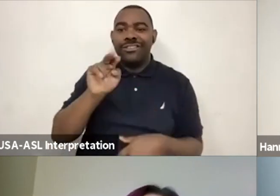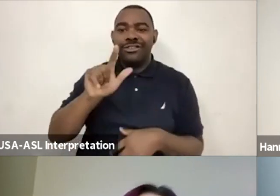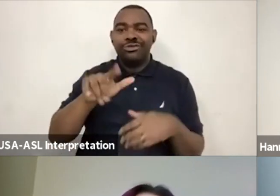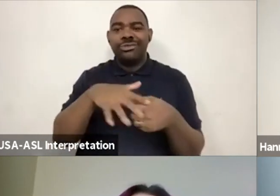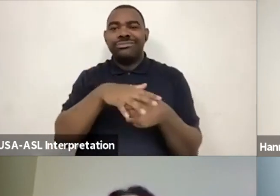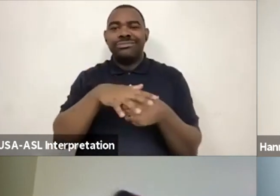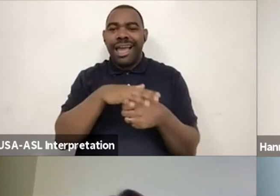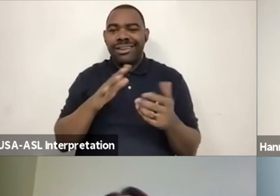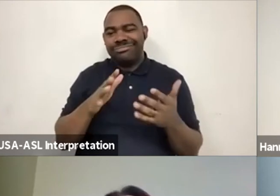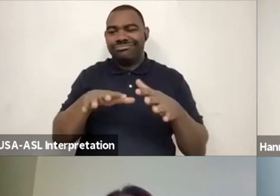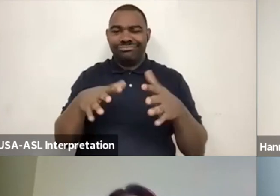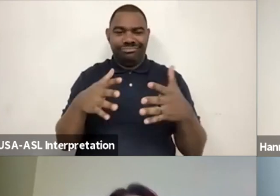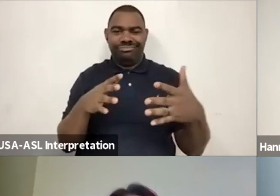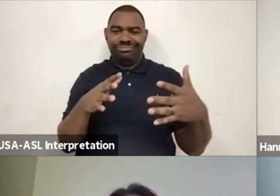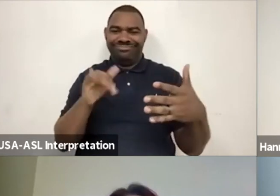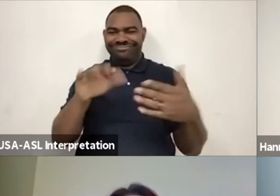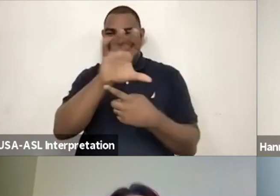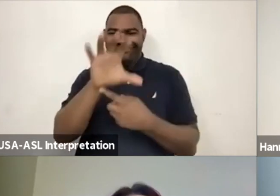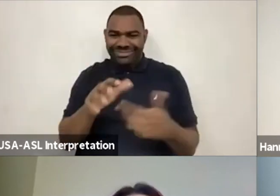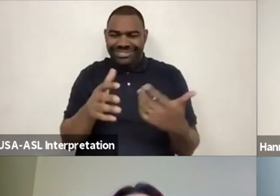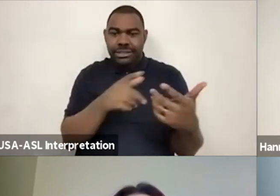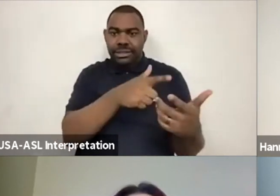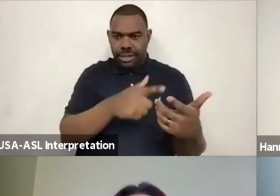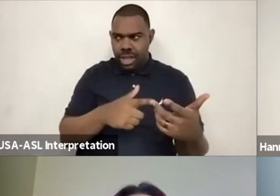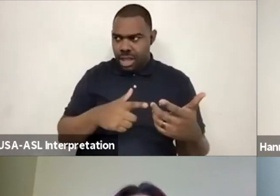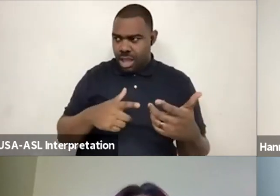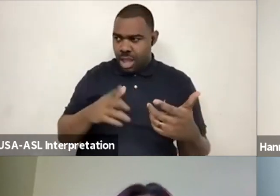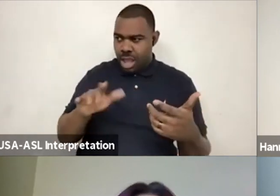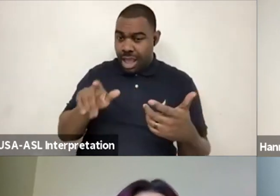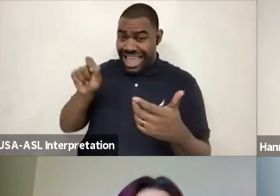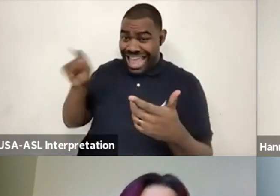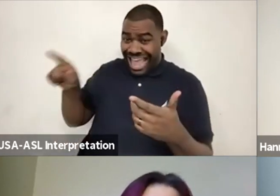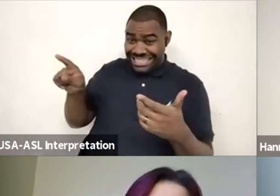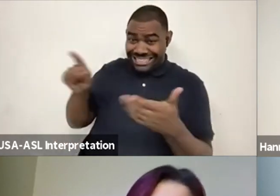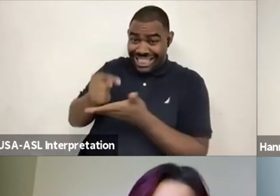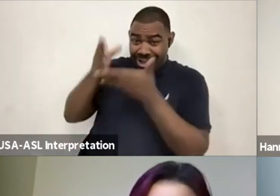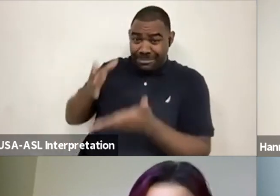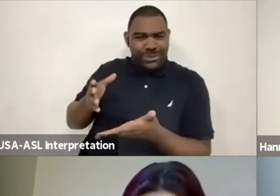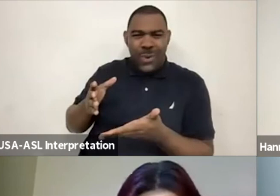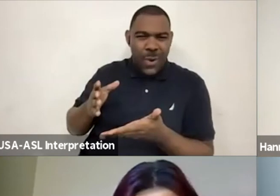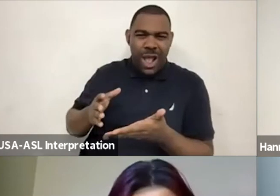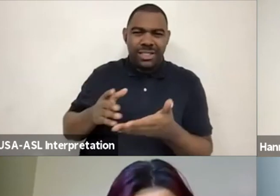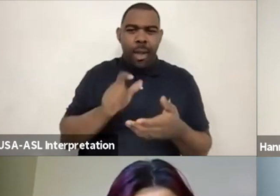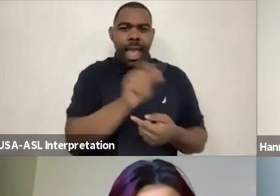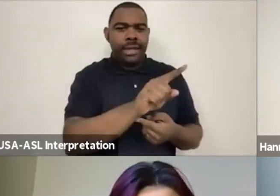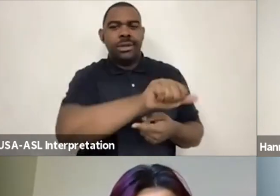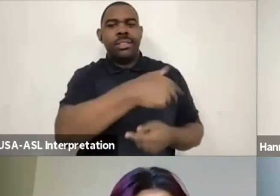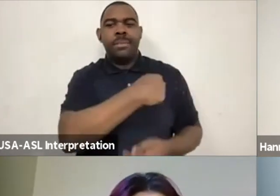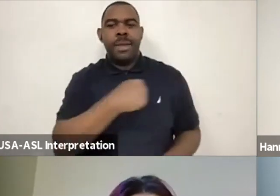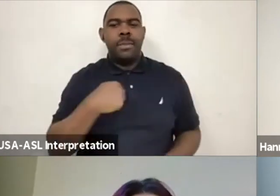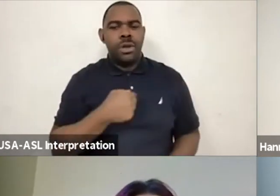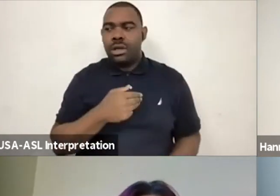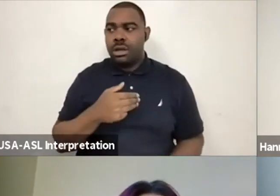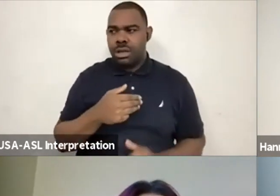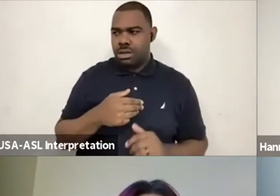out necessarily to me or Danielle and ask, hey, what do you think about this space? They're going to reach out to another member who has been going for